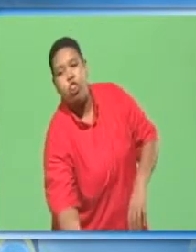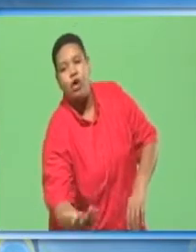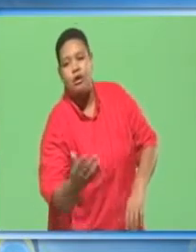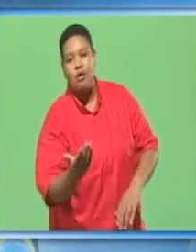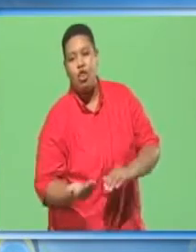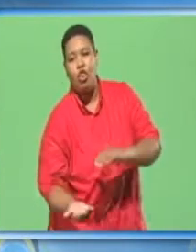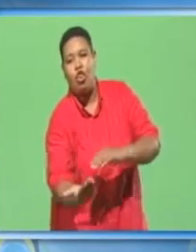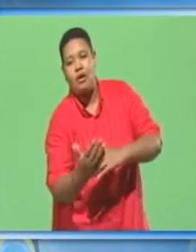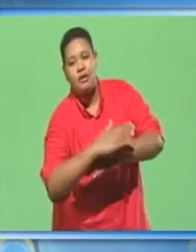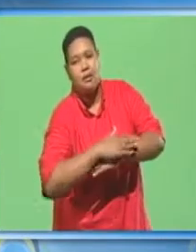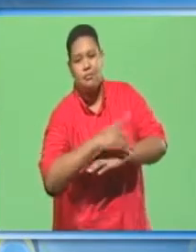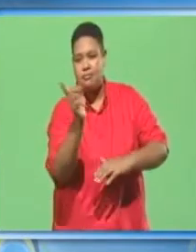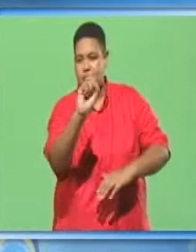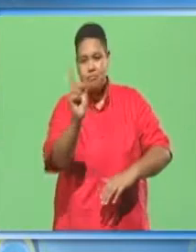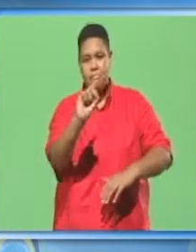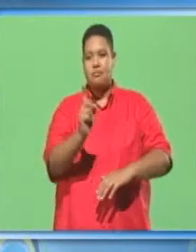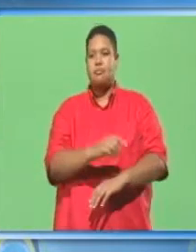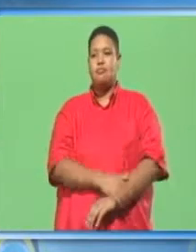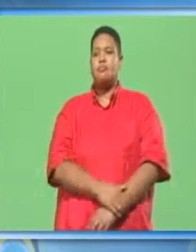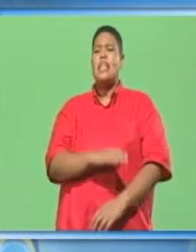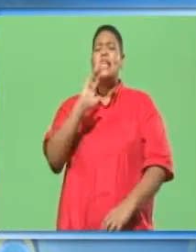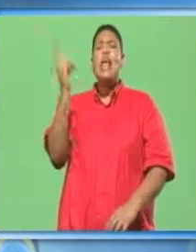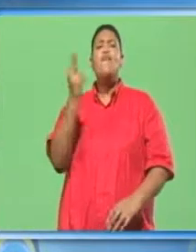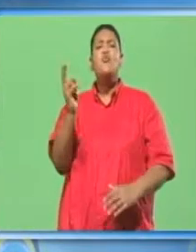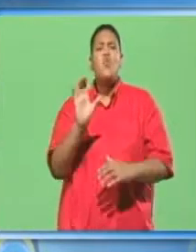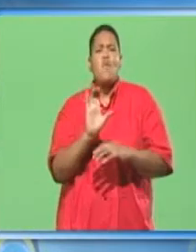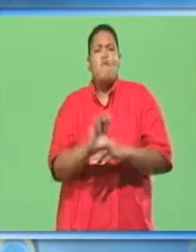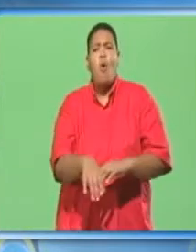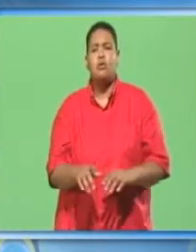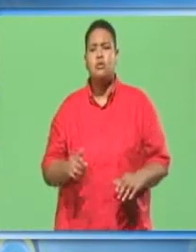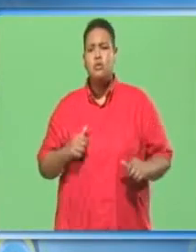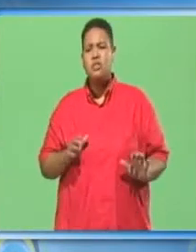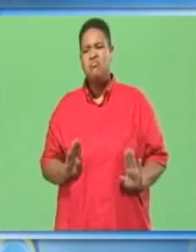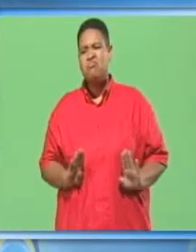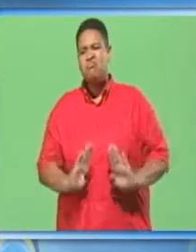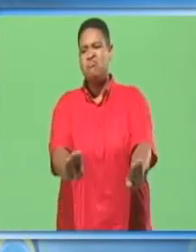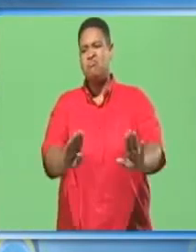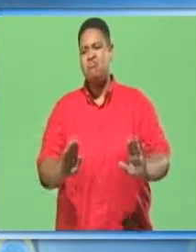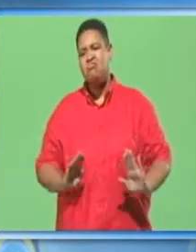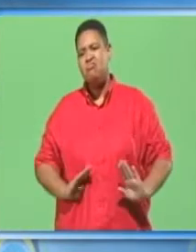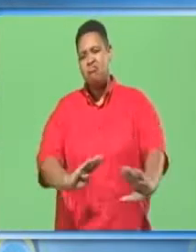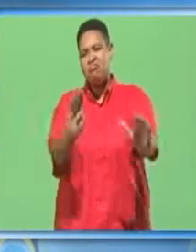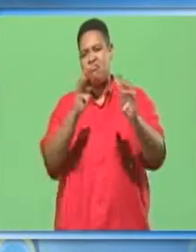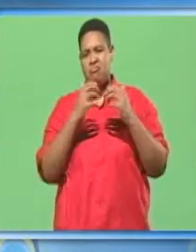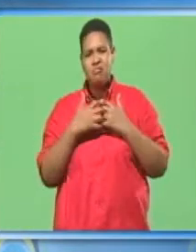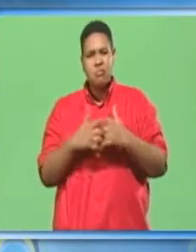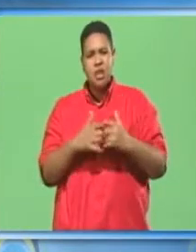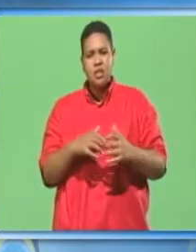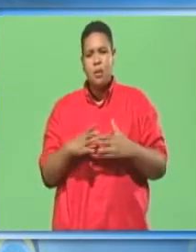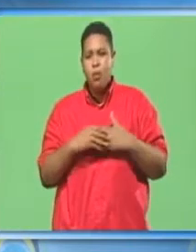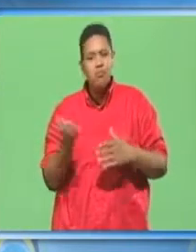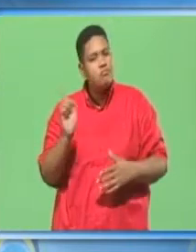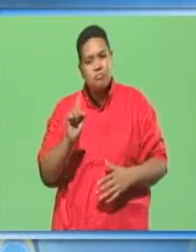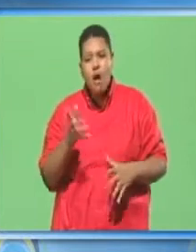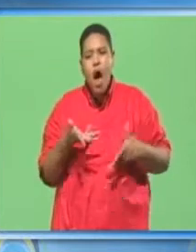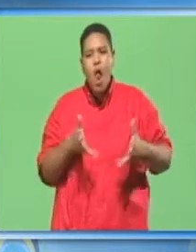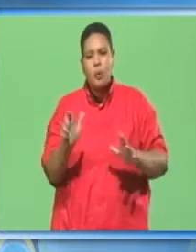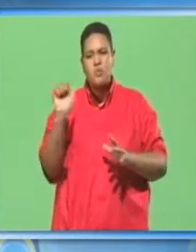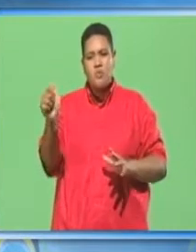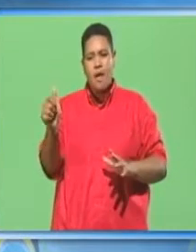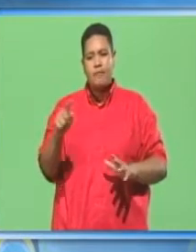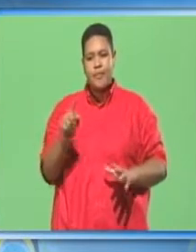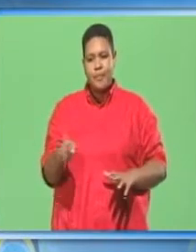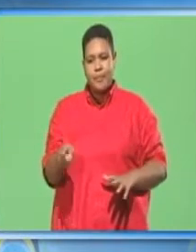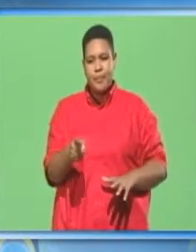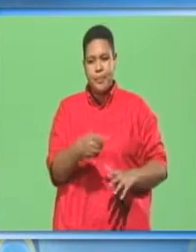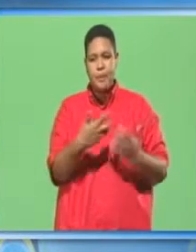Never use force to feed material through the plane. Allow the infeed and outfeed roller to do